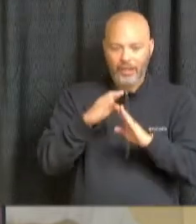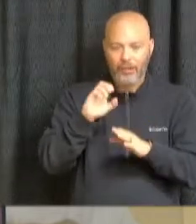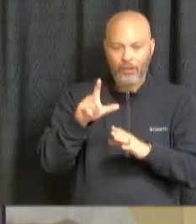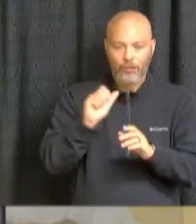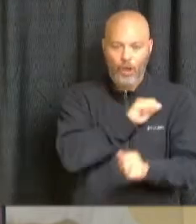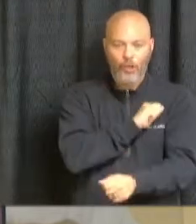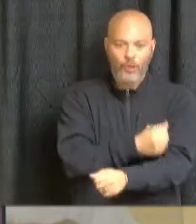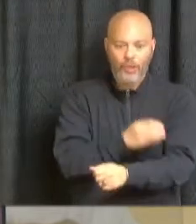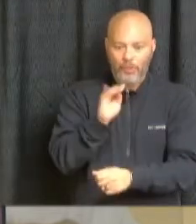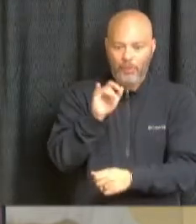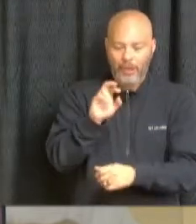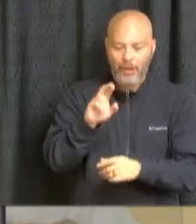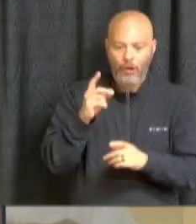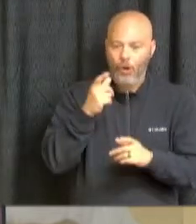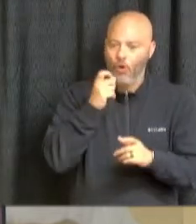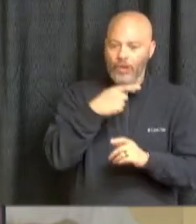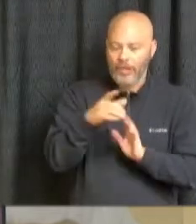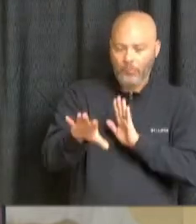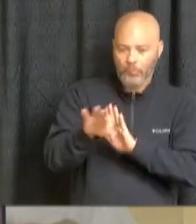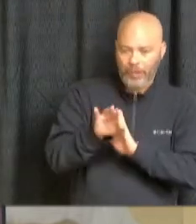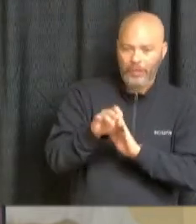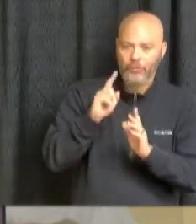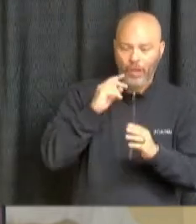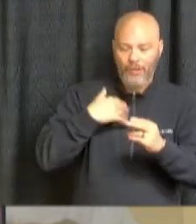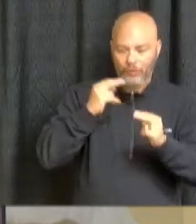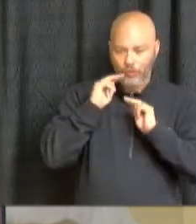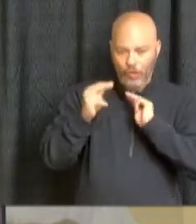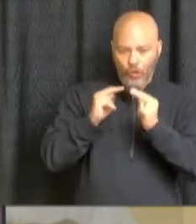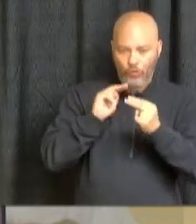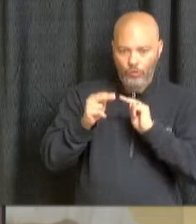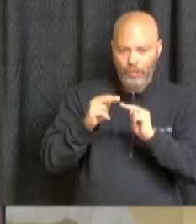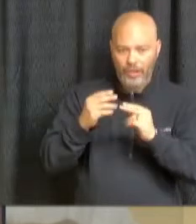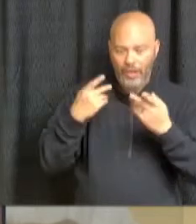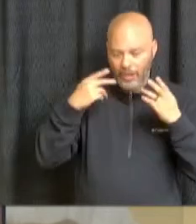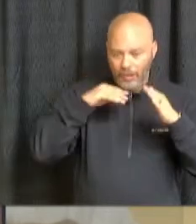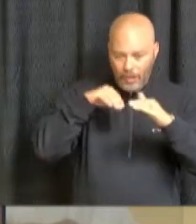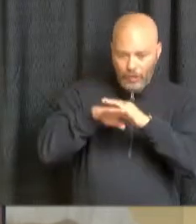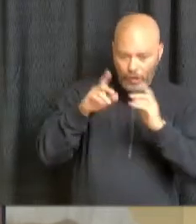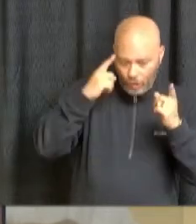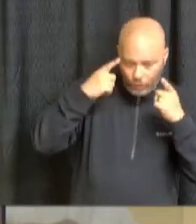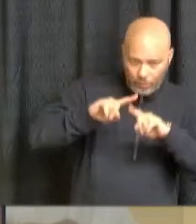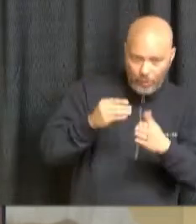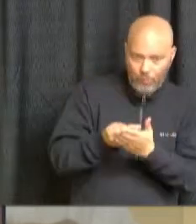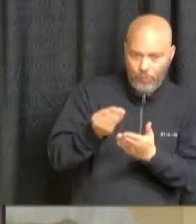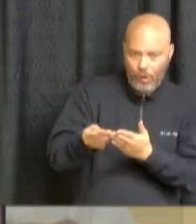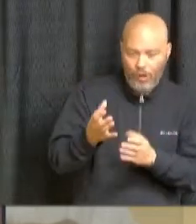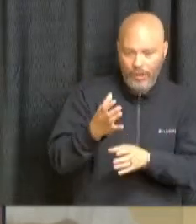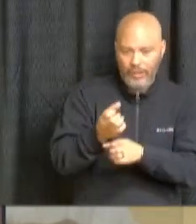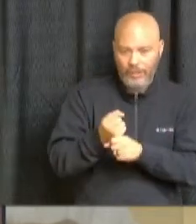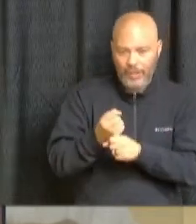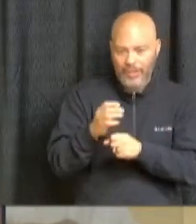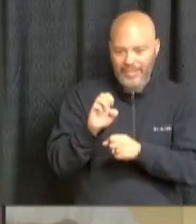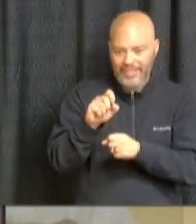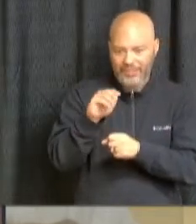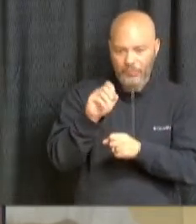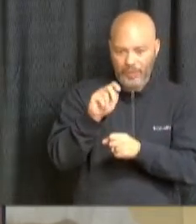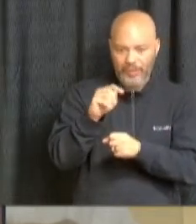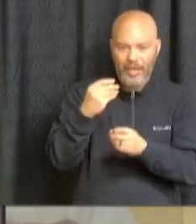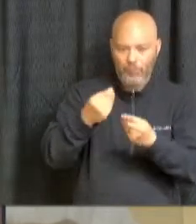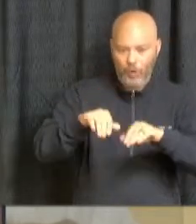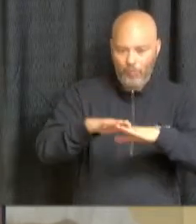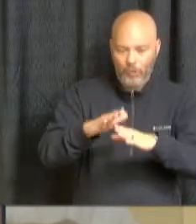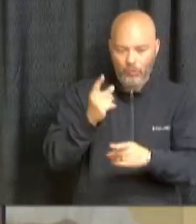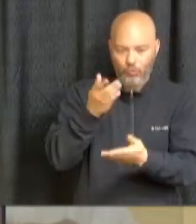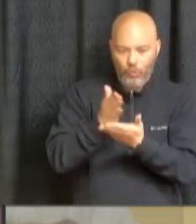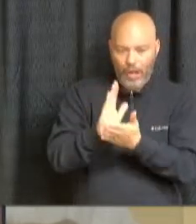Clarksville authorizing the mayor or his designee to conduct negotiations and to enter an agreement for purchase and acquisition of easements and/or property